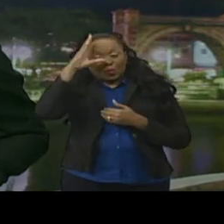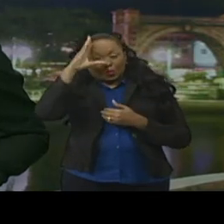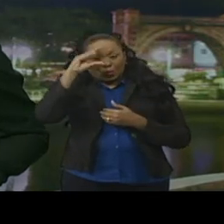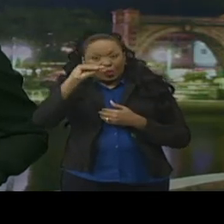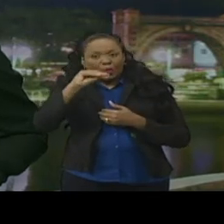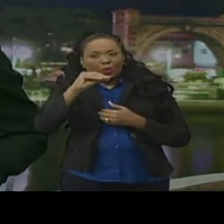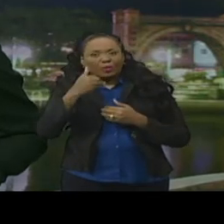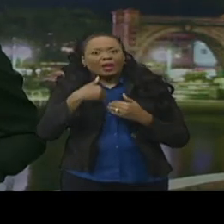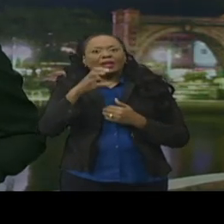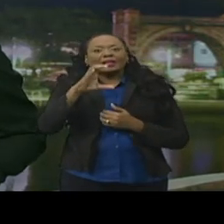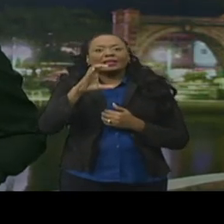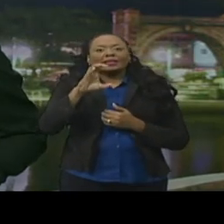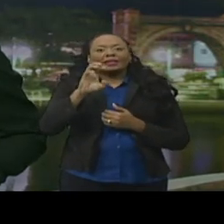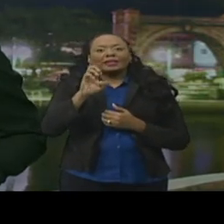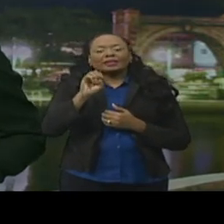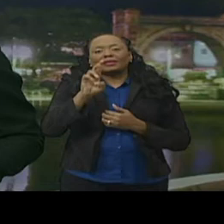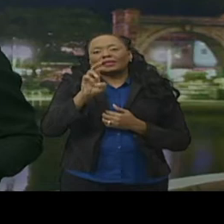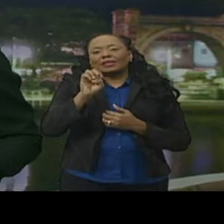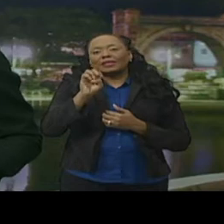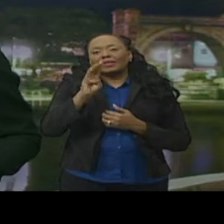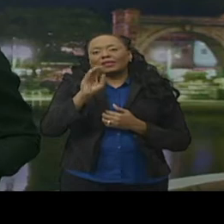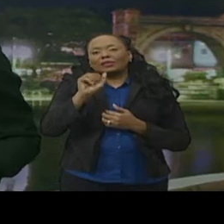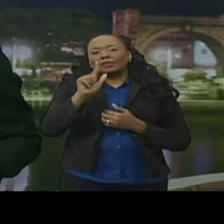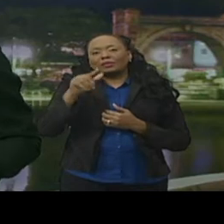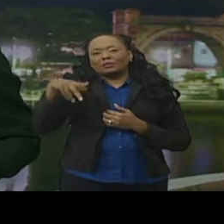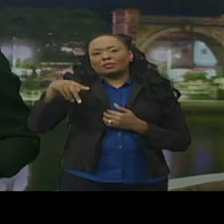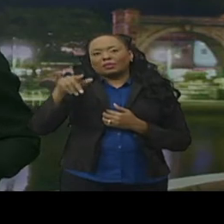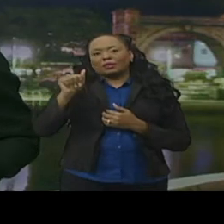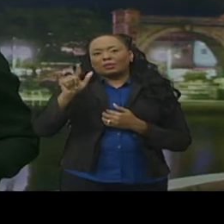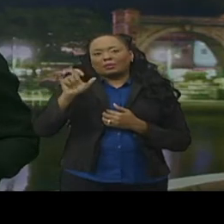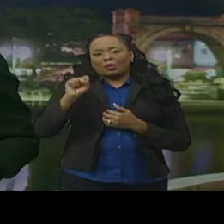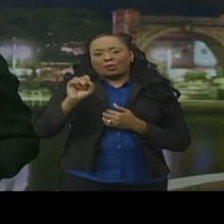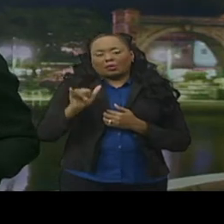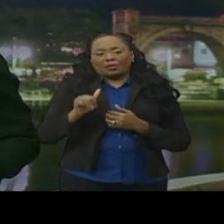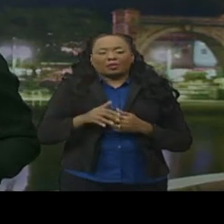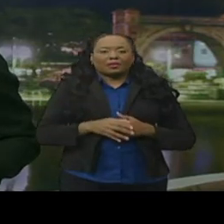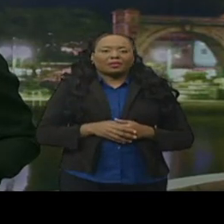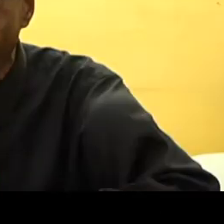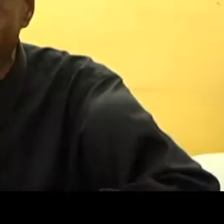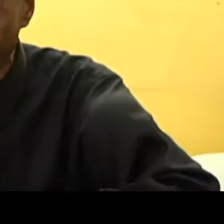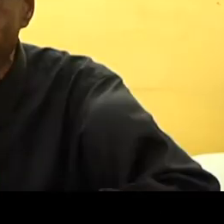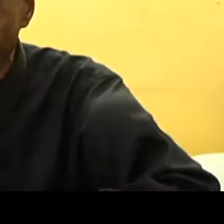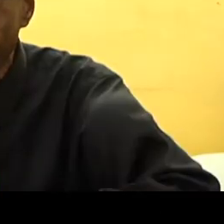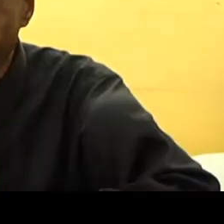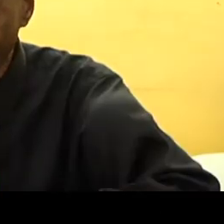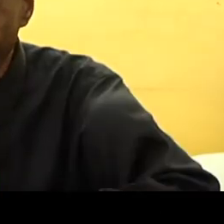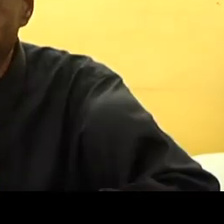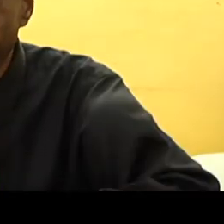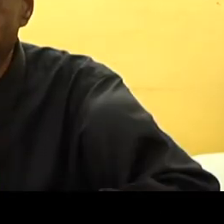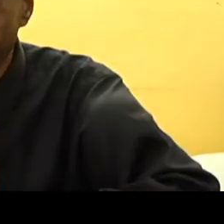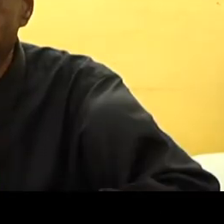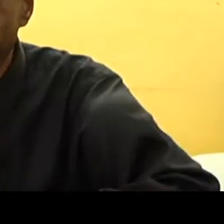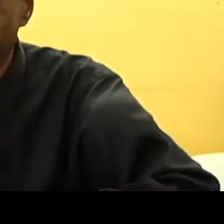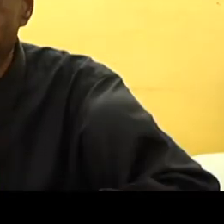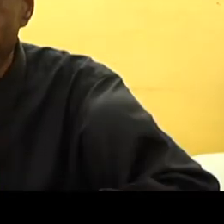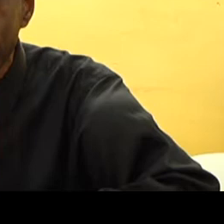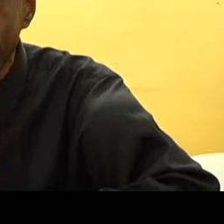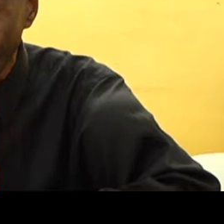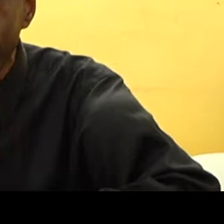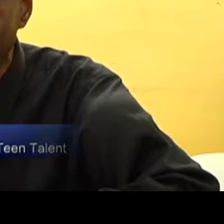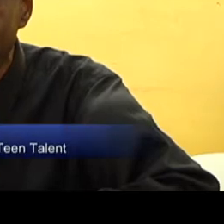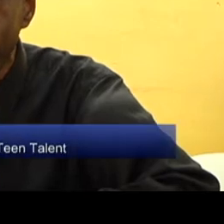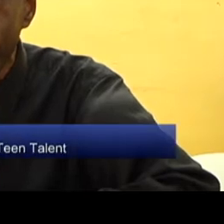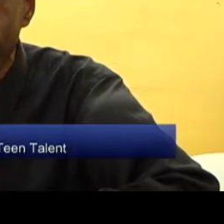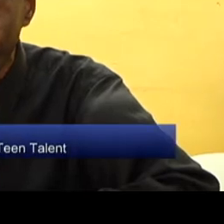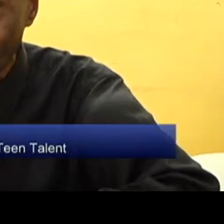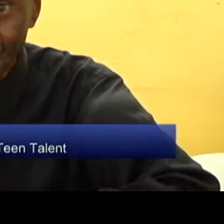he wants youth in other genres to be given a chance. The best talent scouts come down and to see what